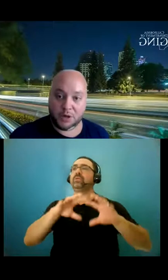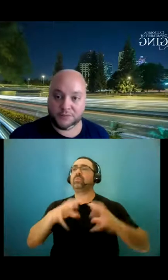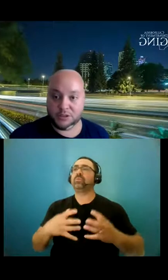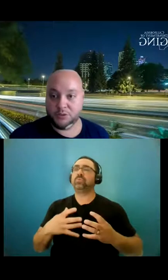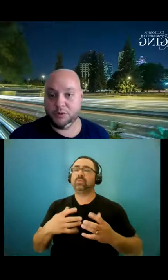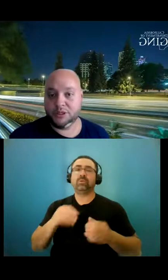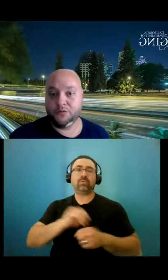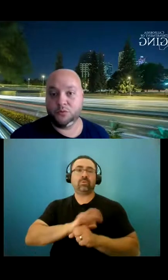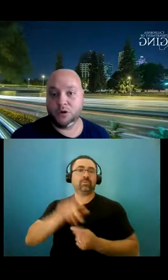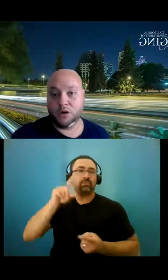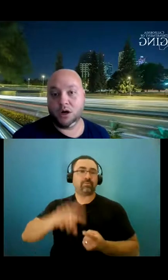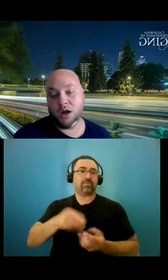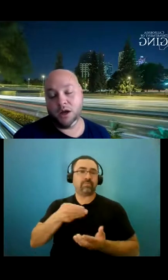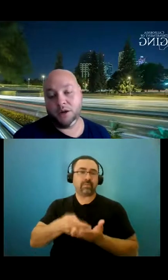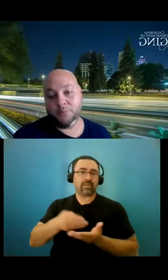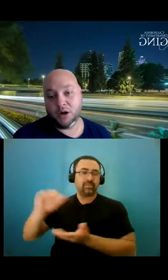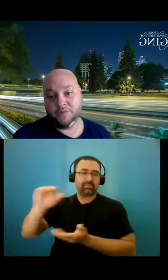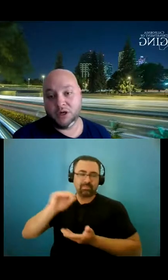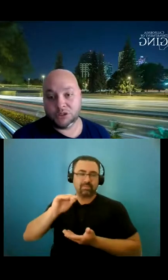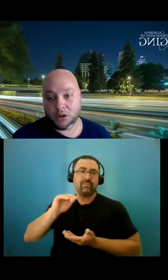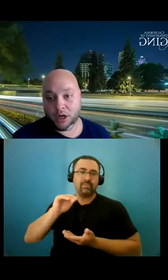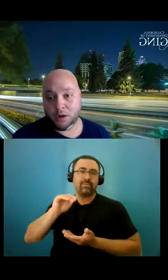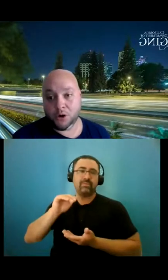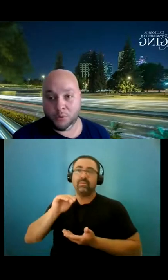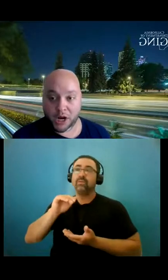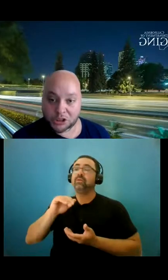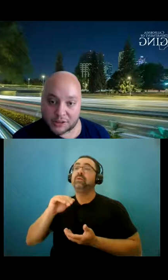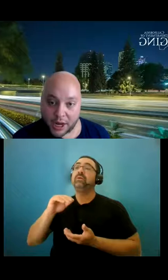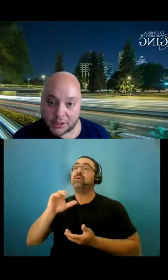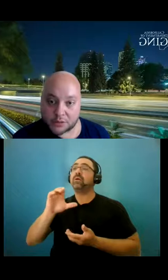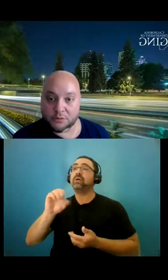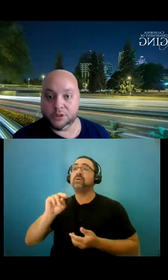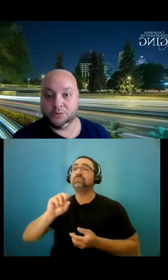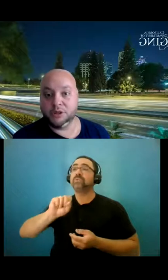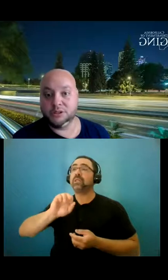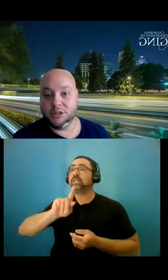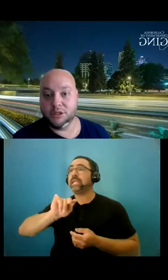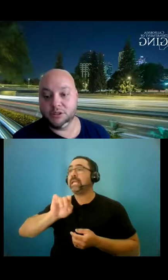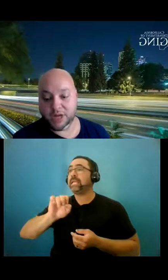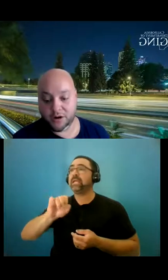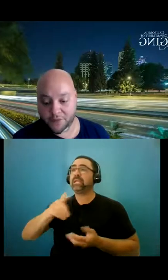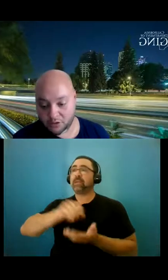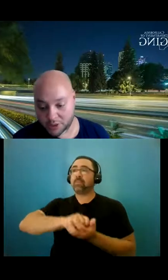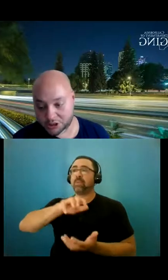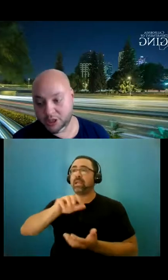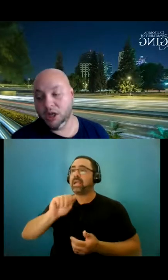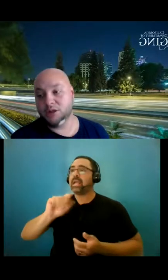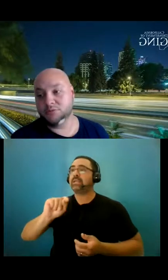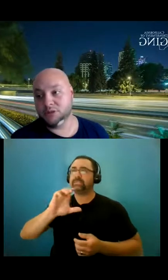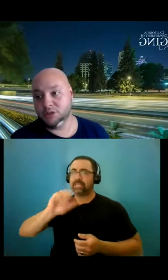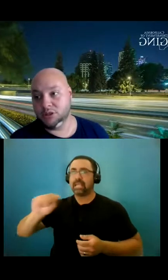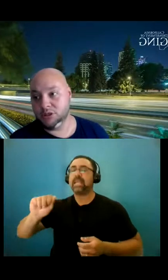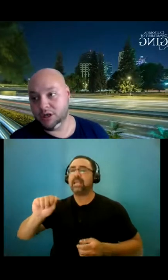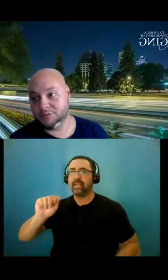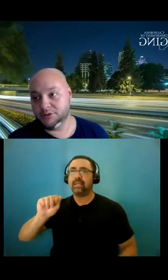COVID response funds that we received were part of the Consolidated Appropriations Act, which was the standard federal budget. This